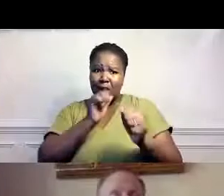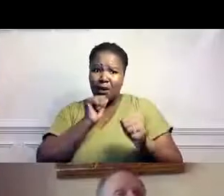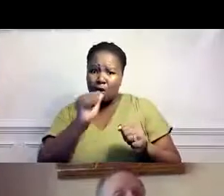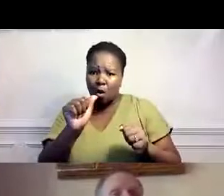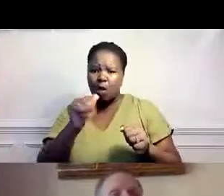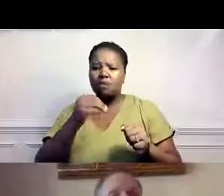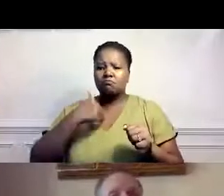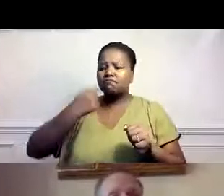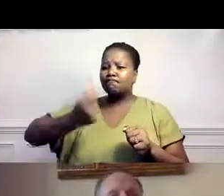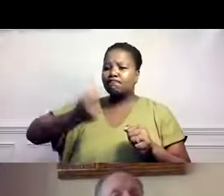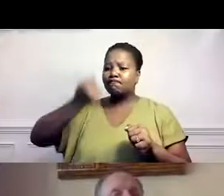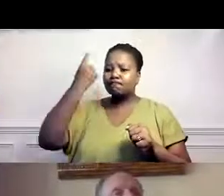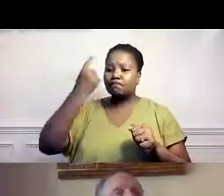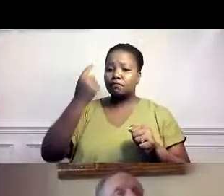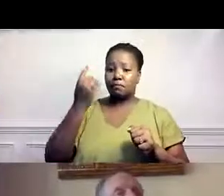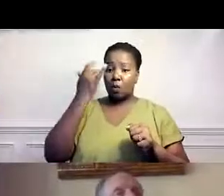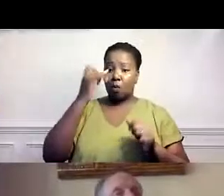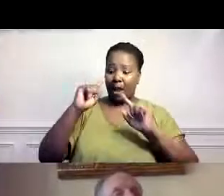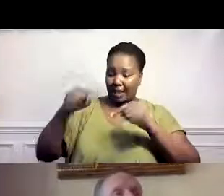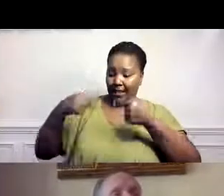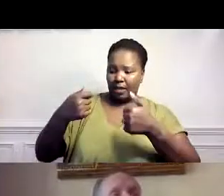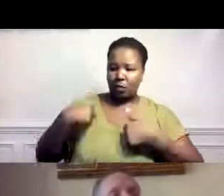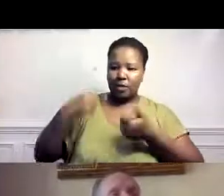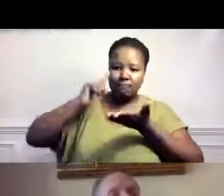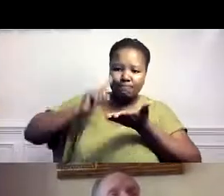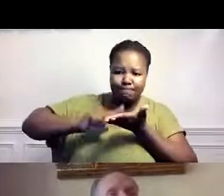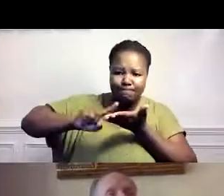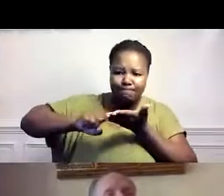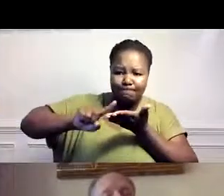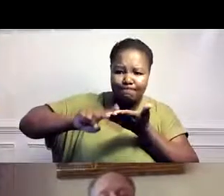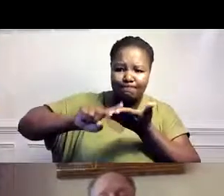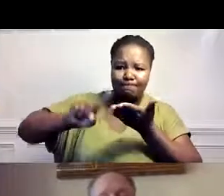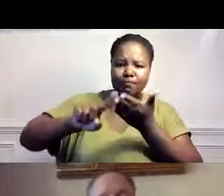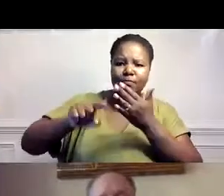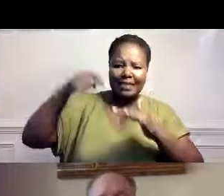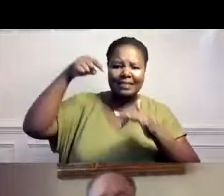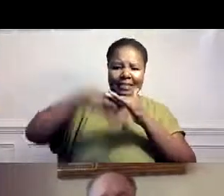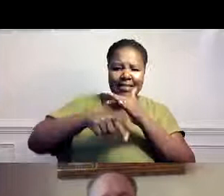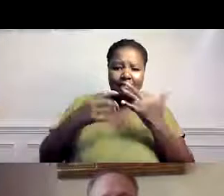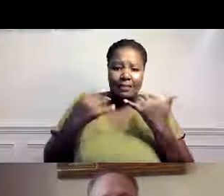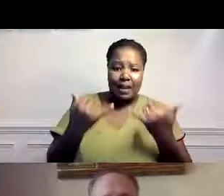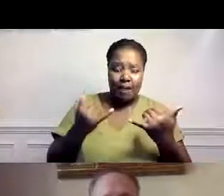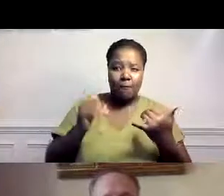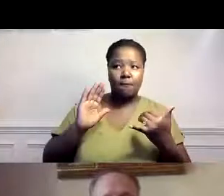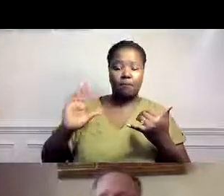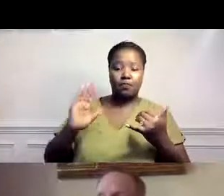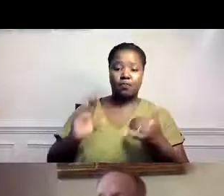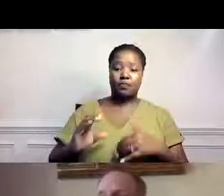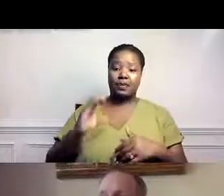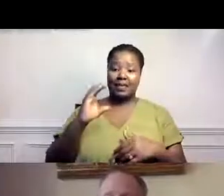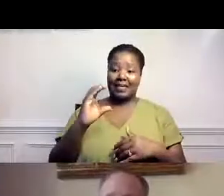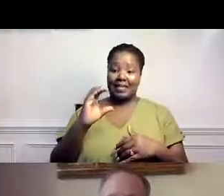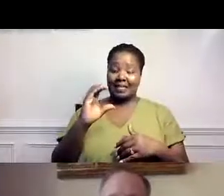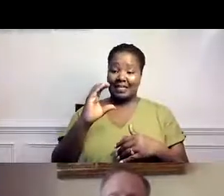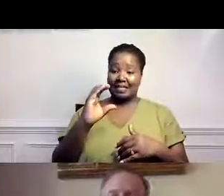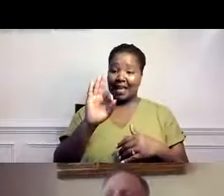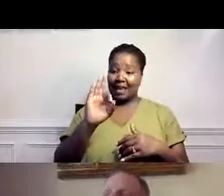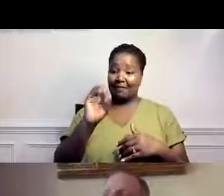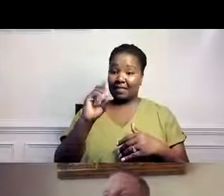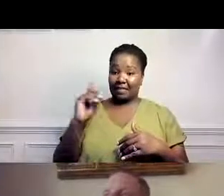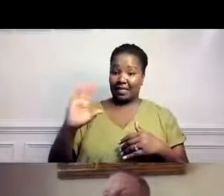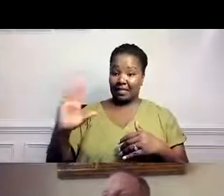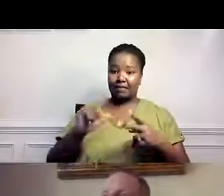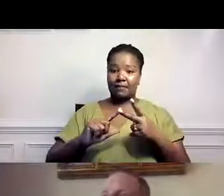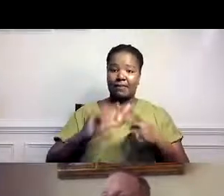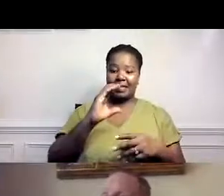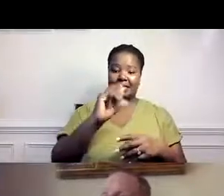we're investigating and looking further into this. The CDC has the Center for Disease Control has some great information for